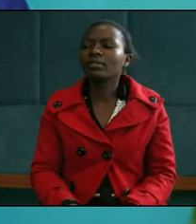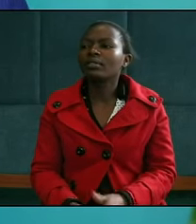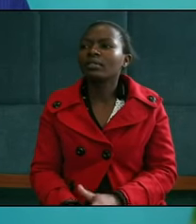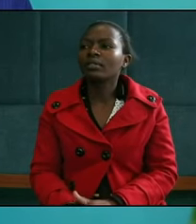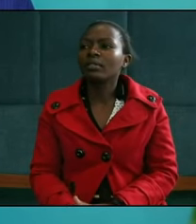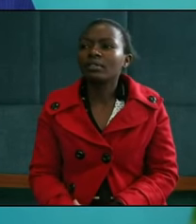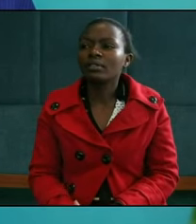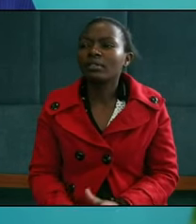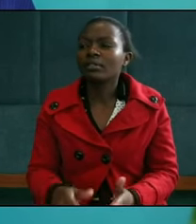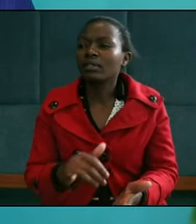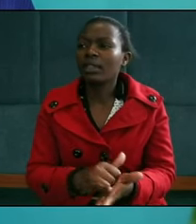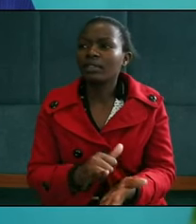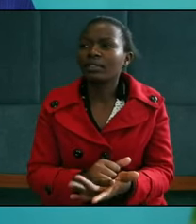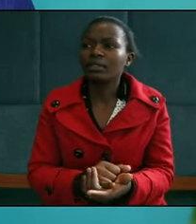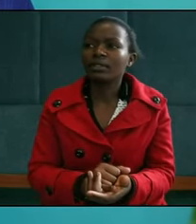that